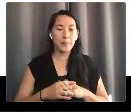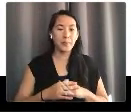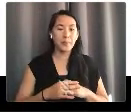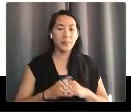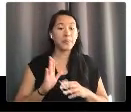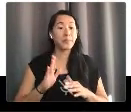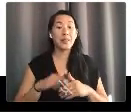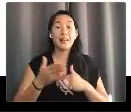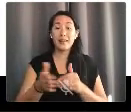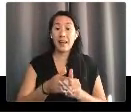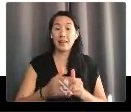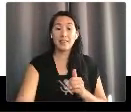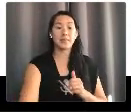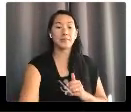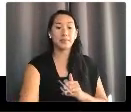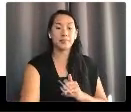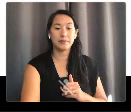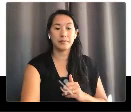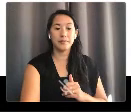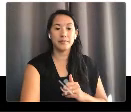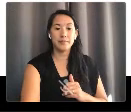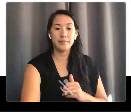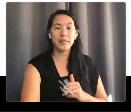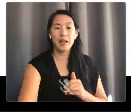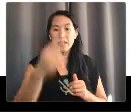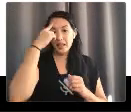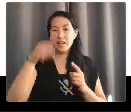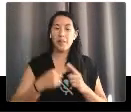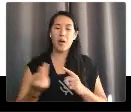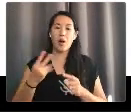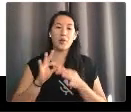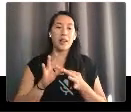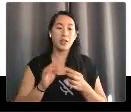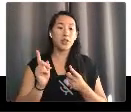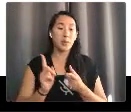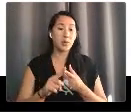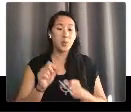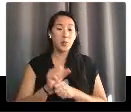Next up, I'd like us to think about what is our relationship to work. And I'm just gonna have a quick sip.